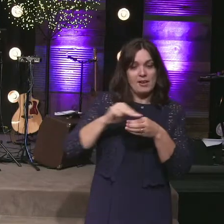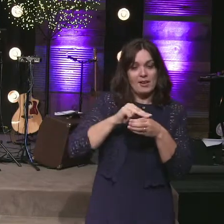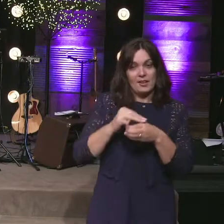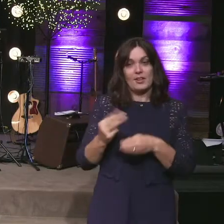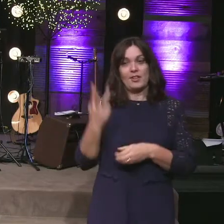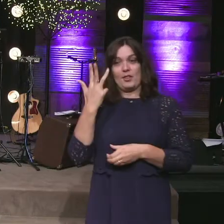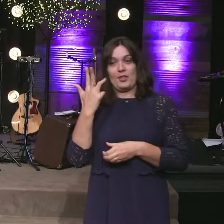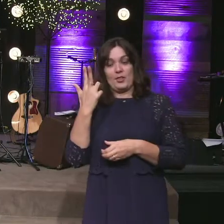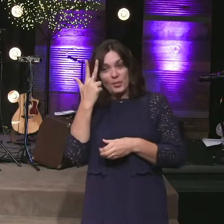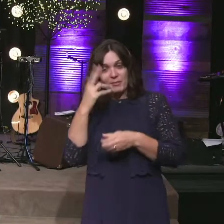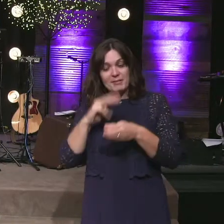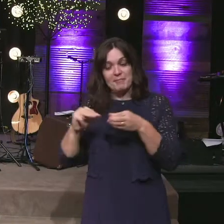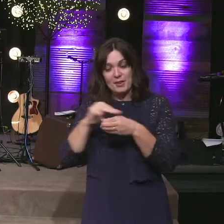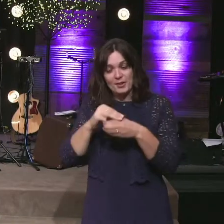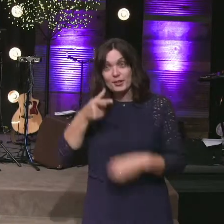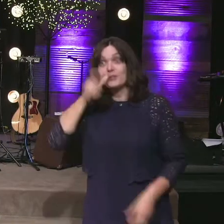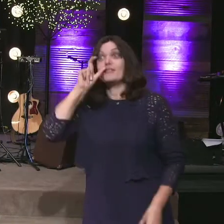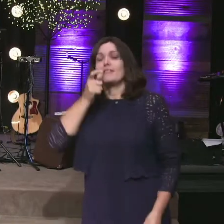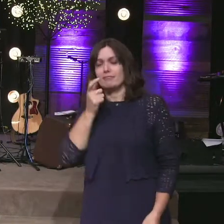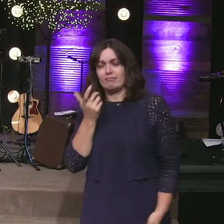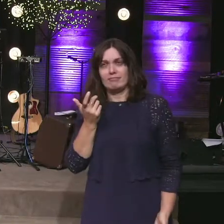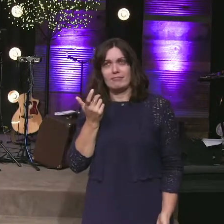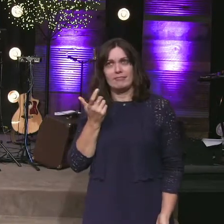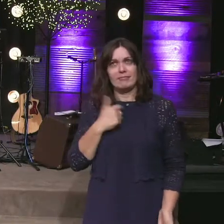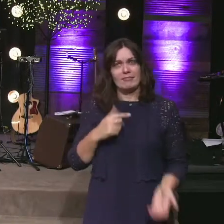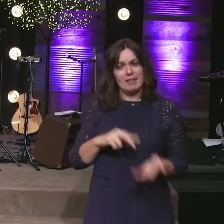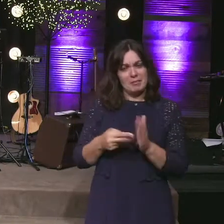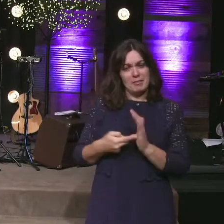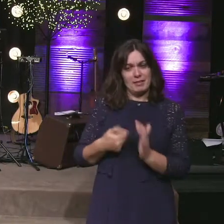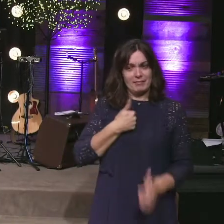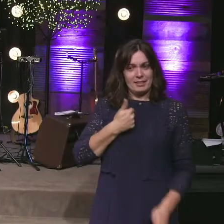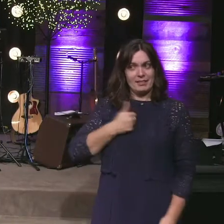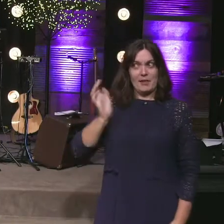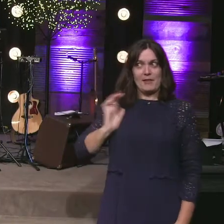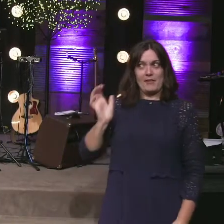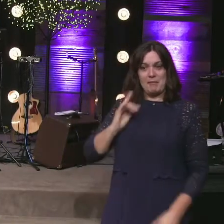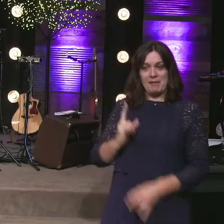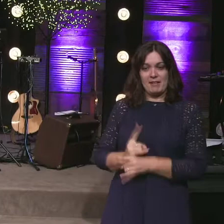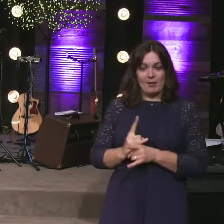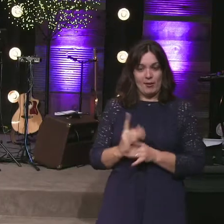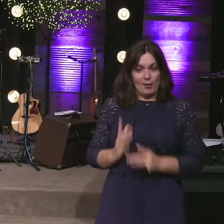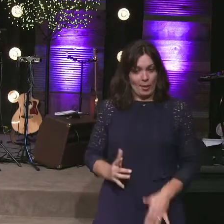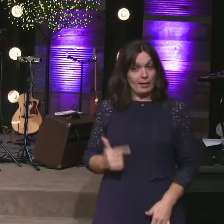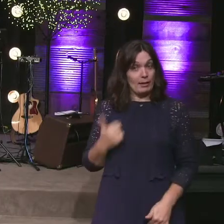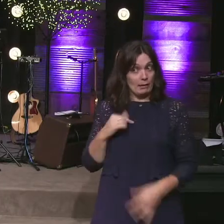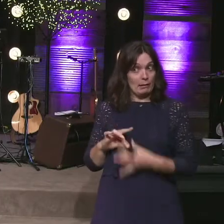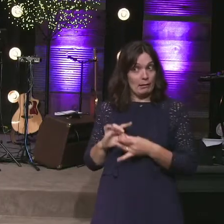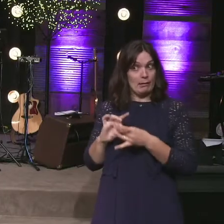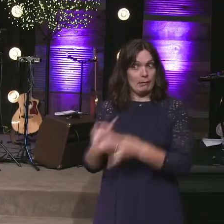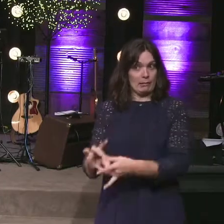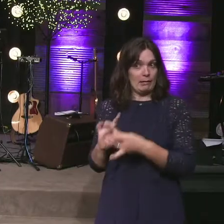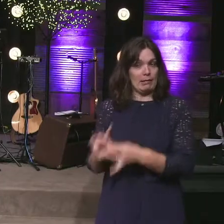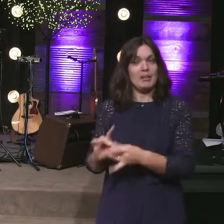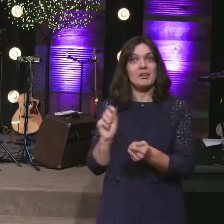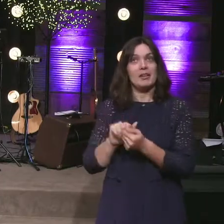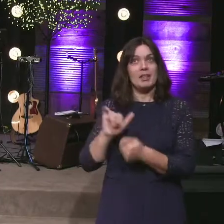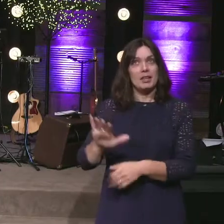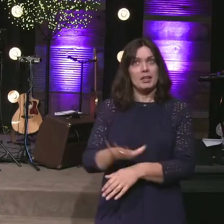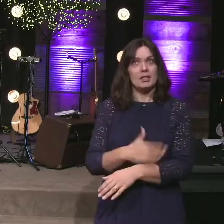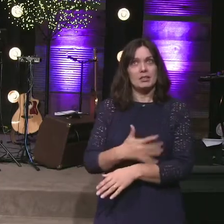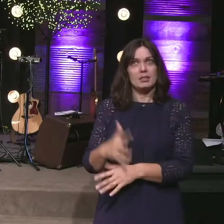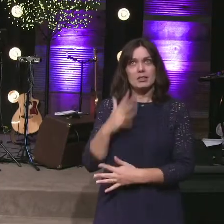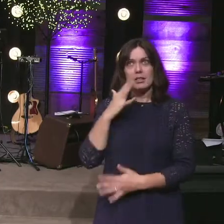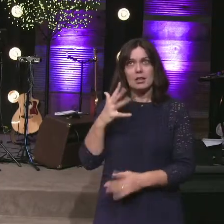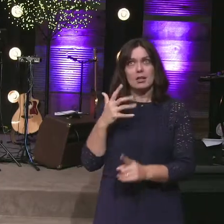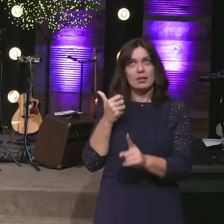shot. I mean, as a former alcoholic, I could relate to that. But I'm thinking, he's at